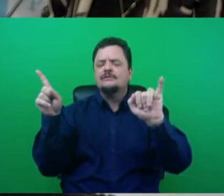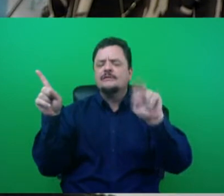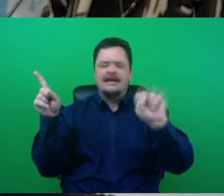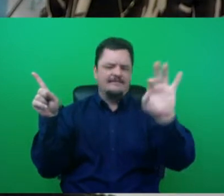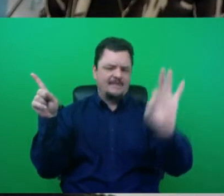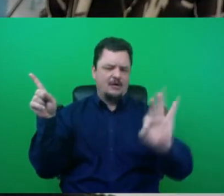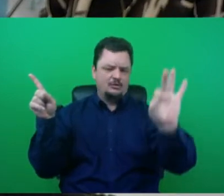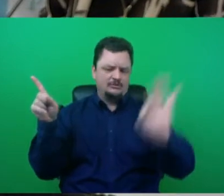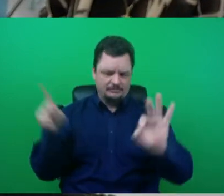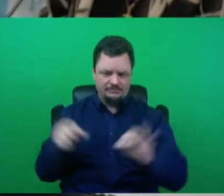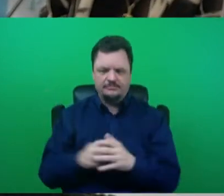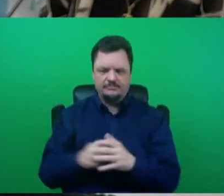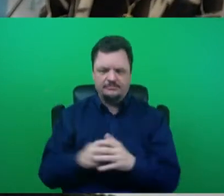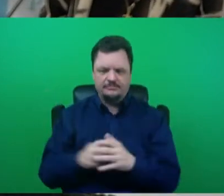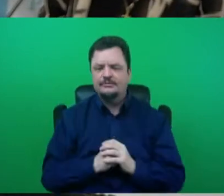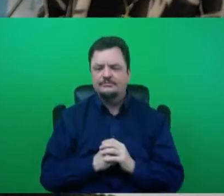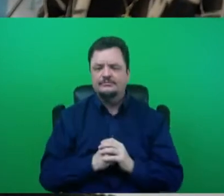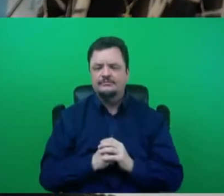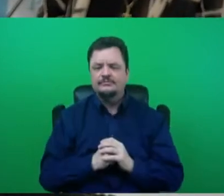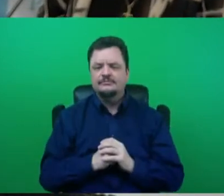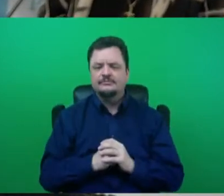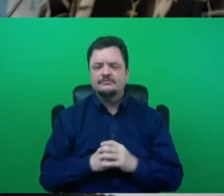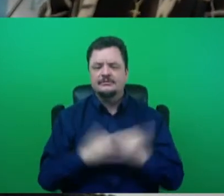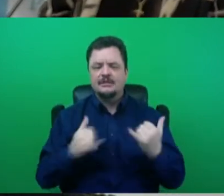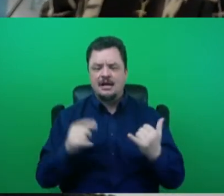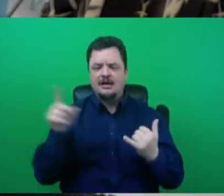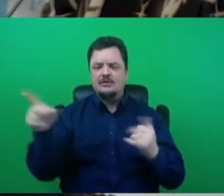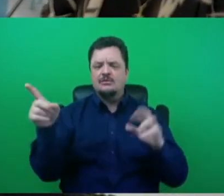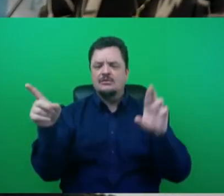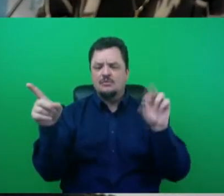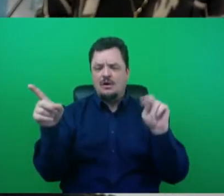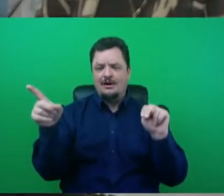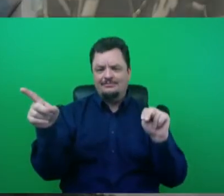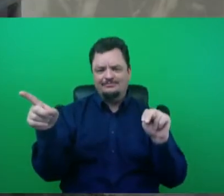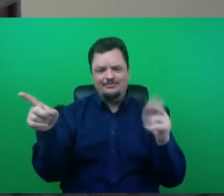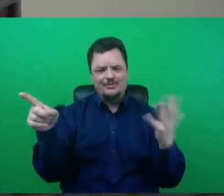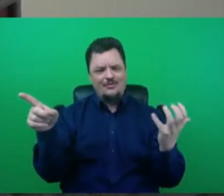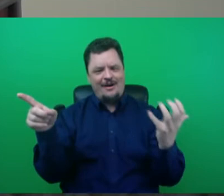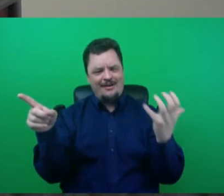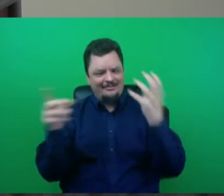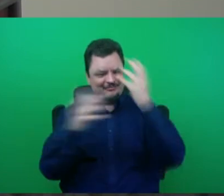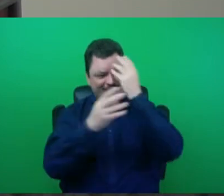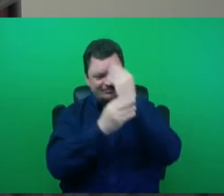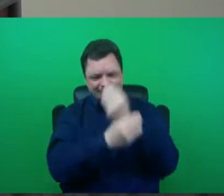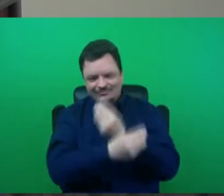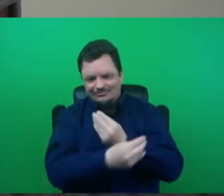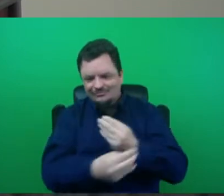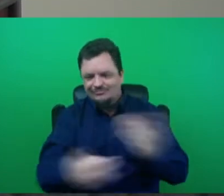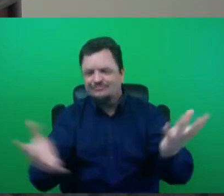you want to share a little bit about yourself with the group? Sure. Thank you very much.